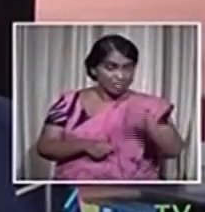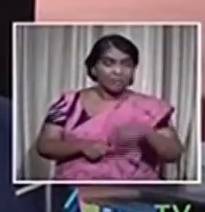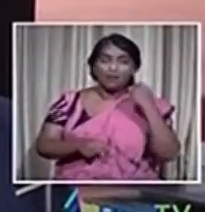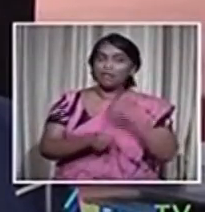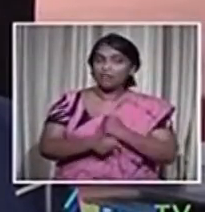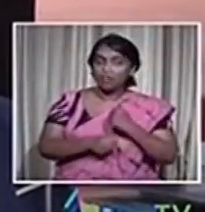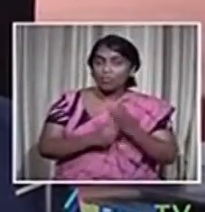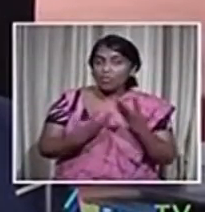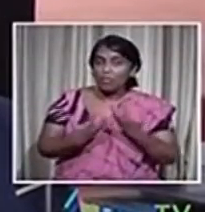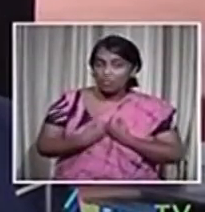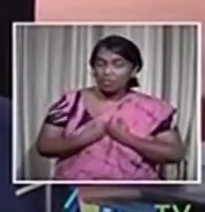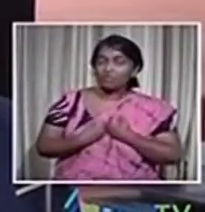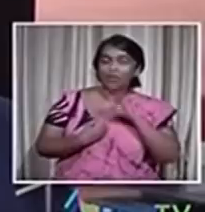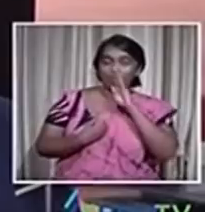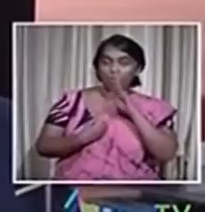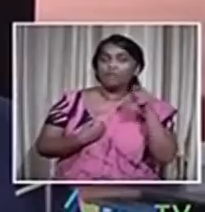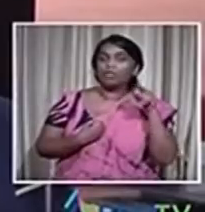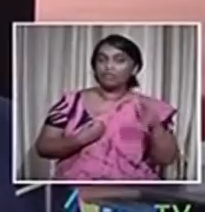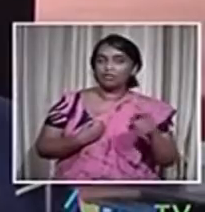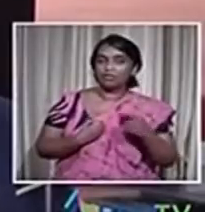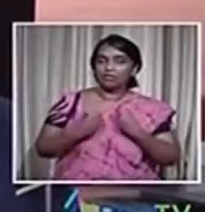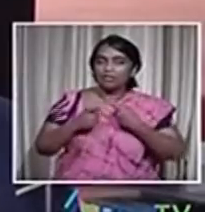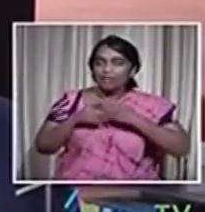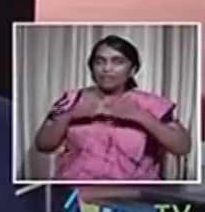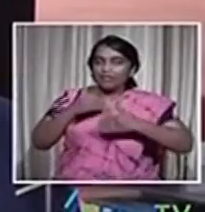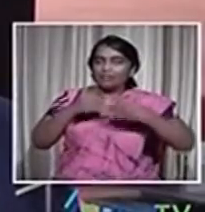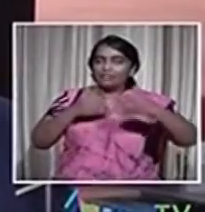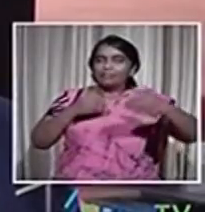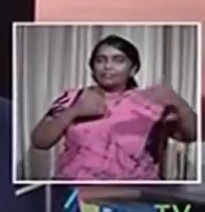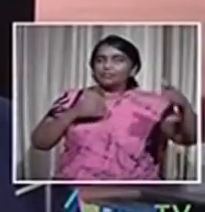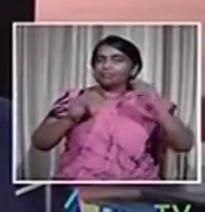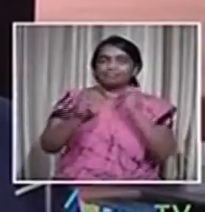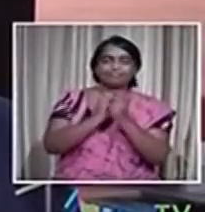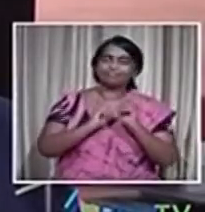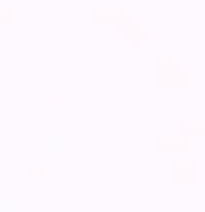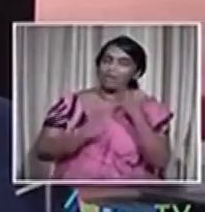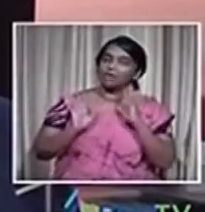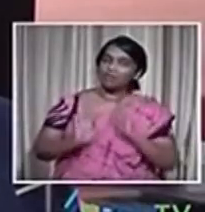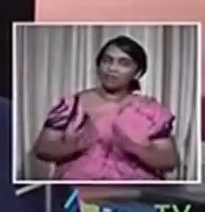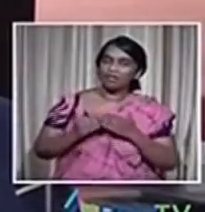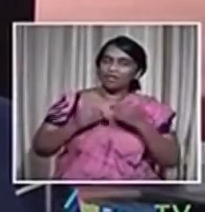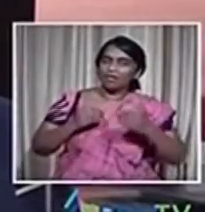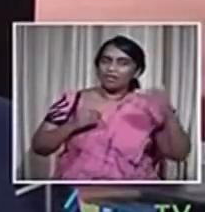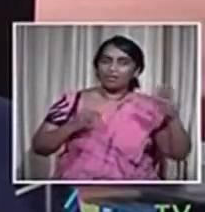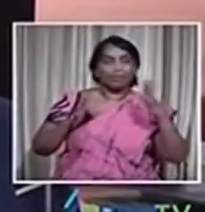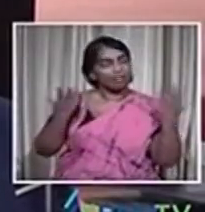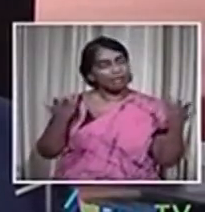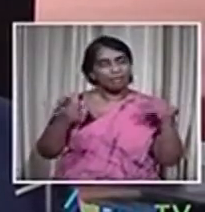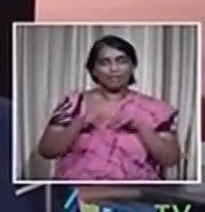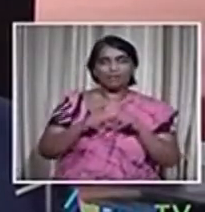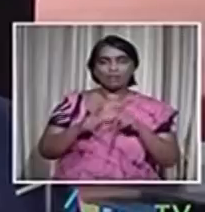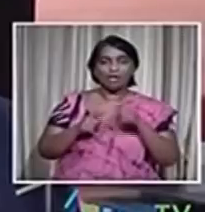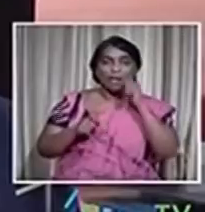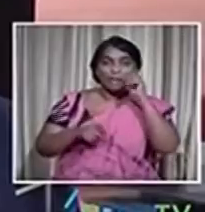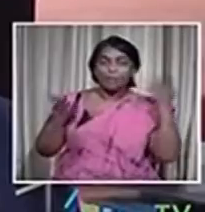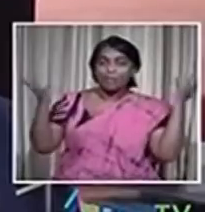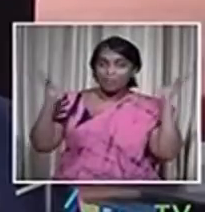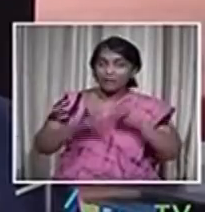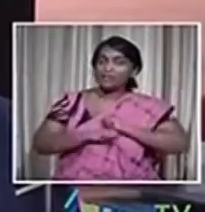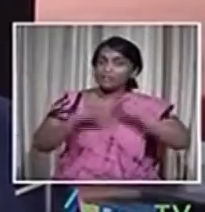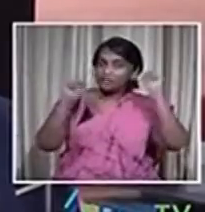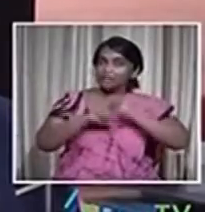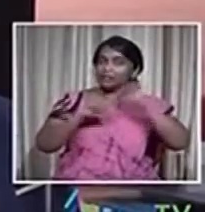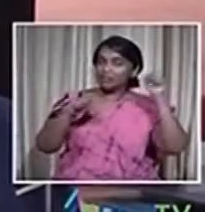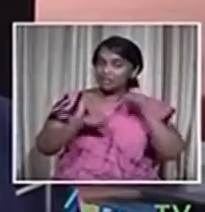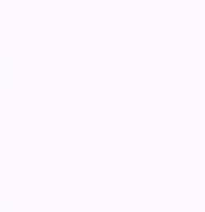such time people stop protesting or let this protest to get violent. A bus was set on fire. There is CCTV footage. NIB and CID officers